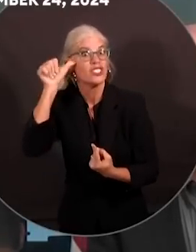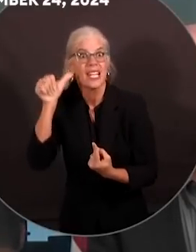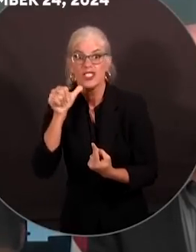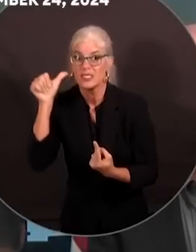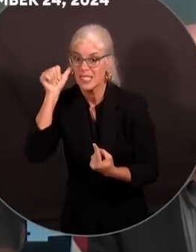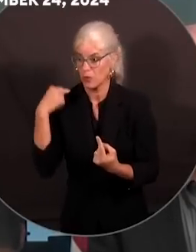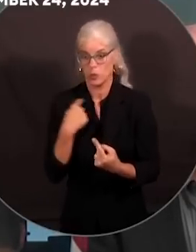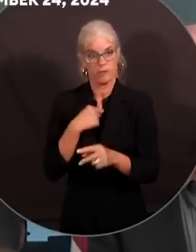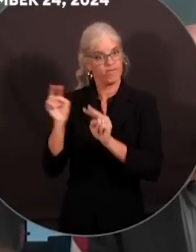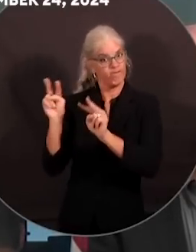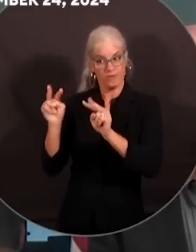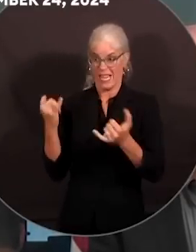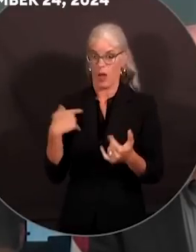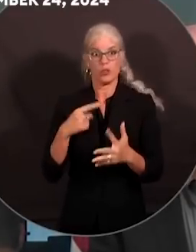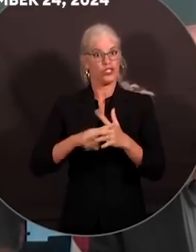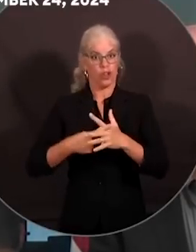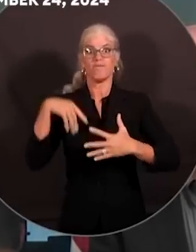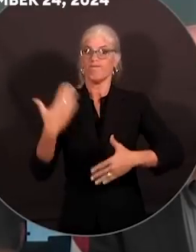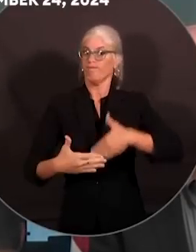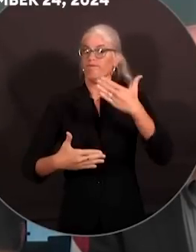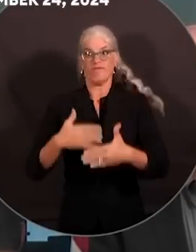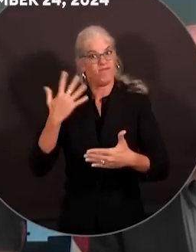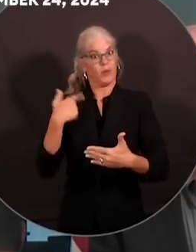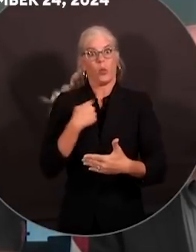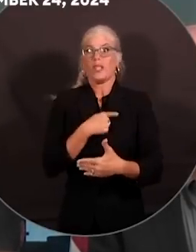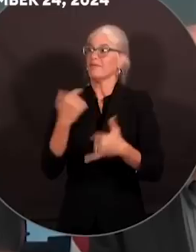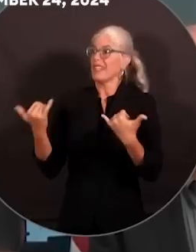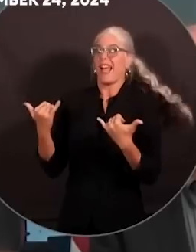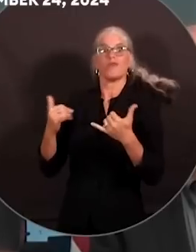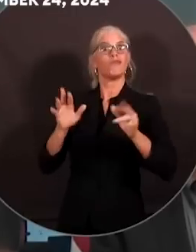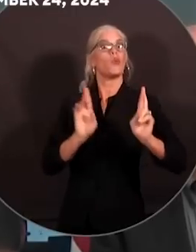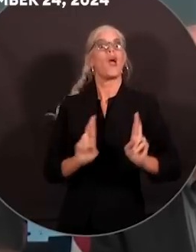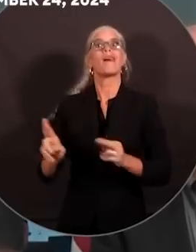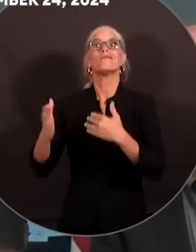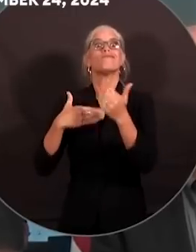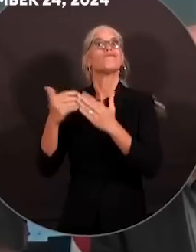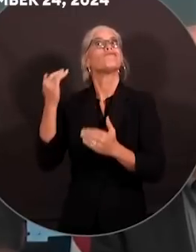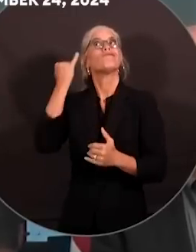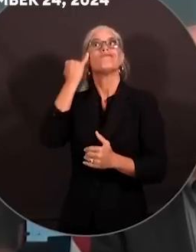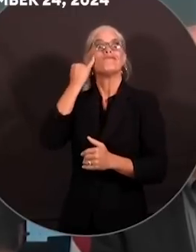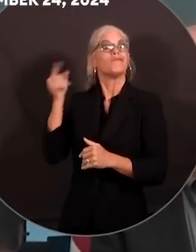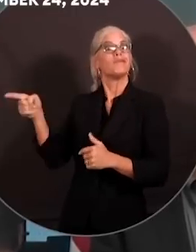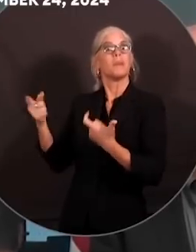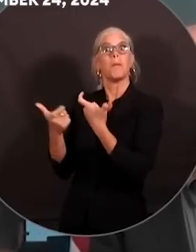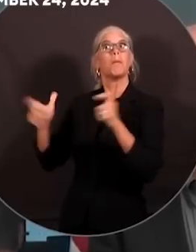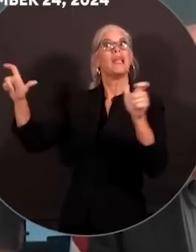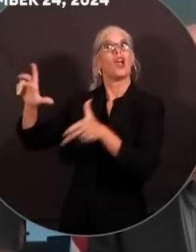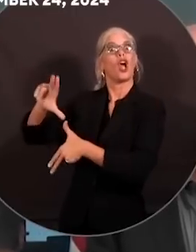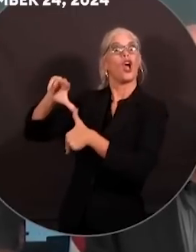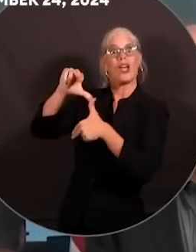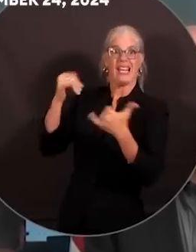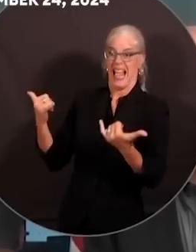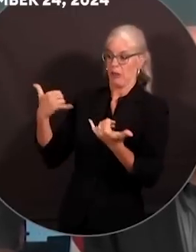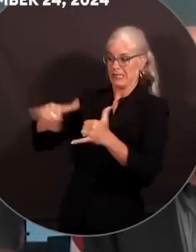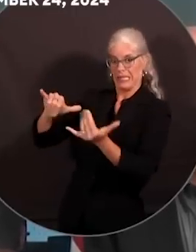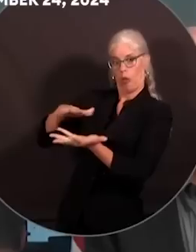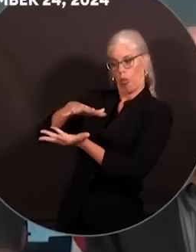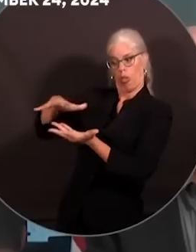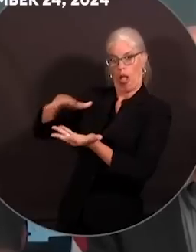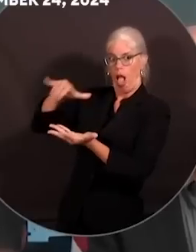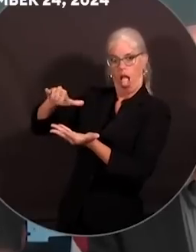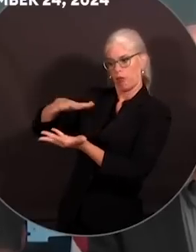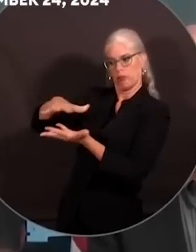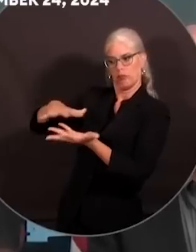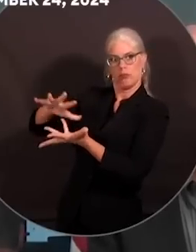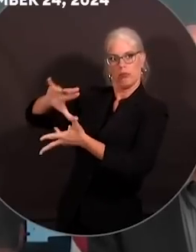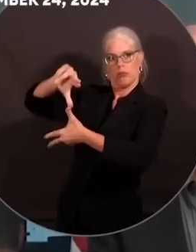we are guaranteed to have a major hurricane. Again, we don't know exactly, hasn't formed yet. There's still some uncertainty,